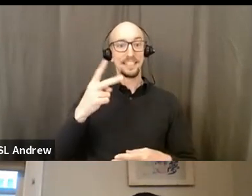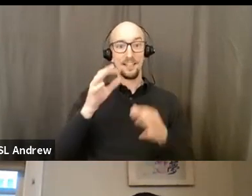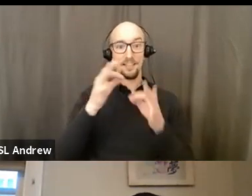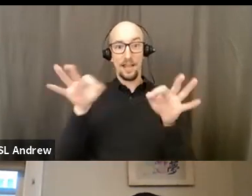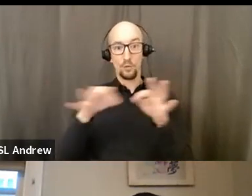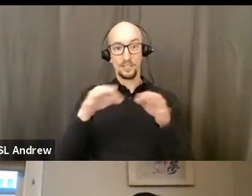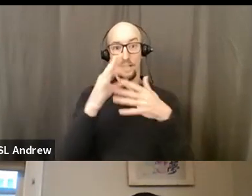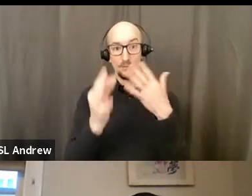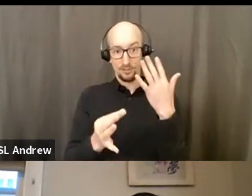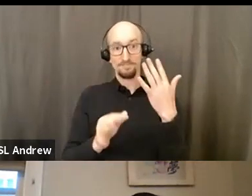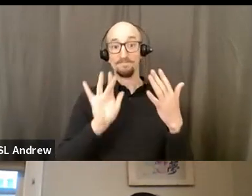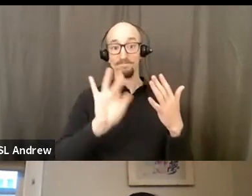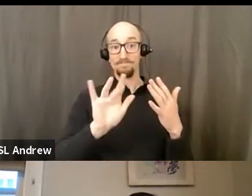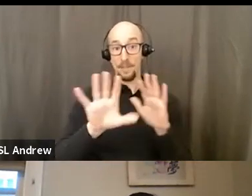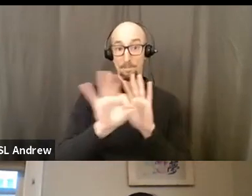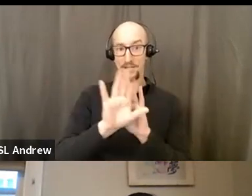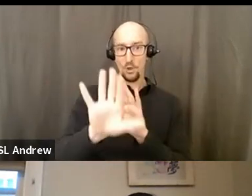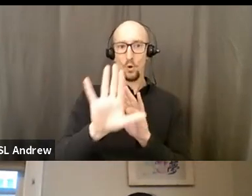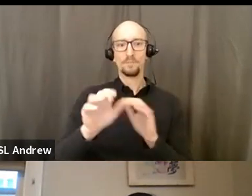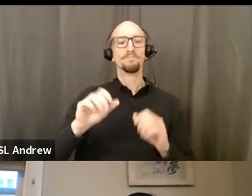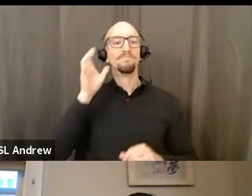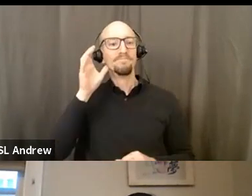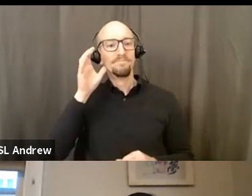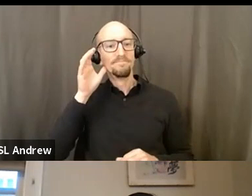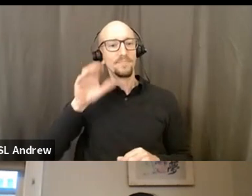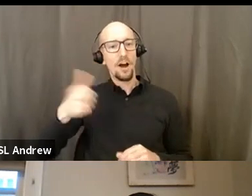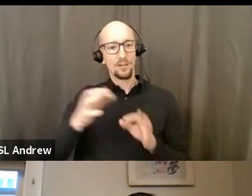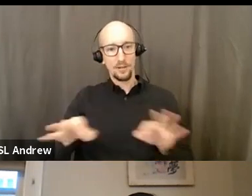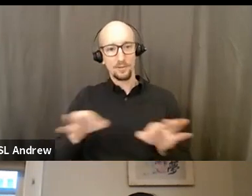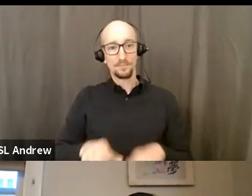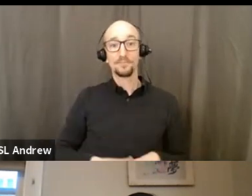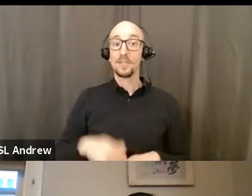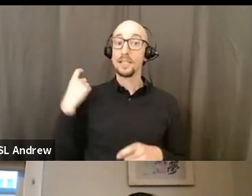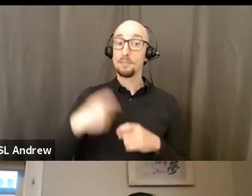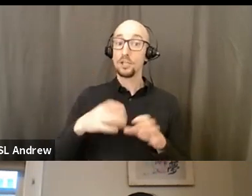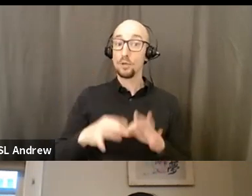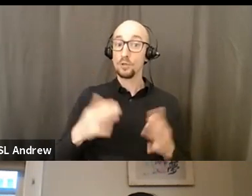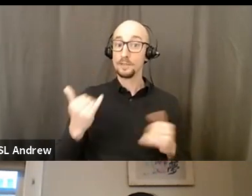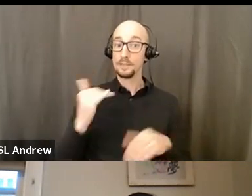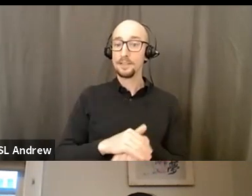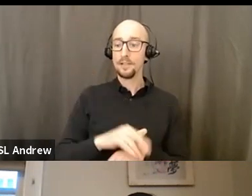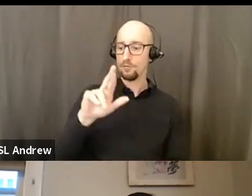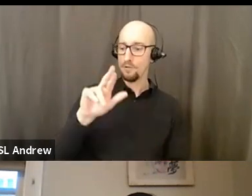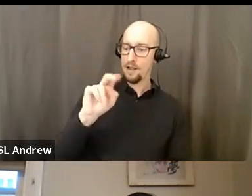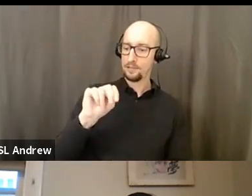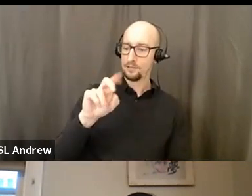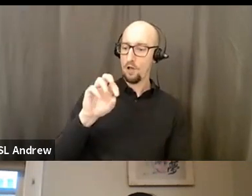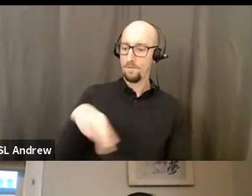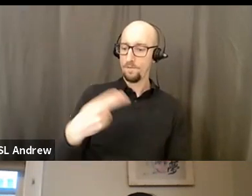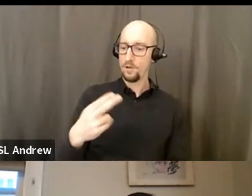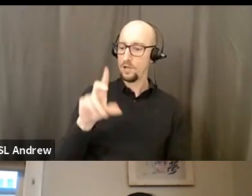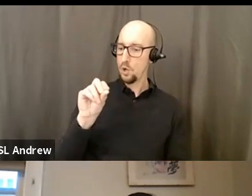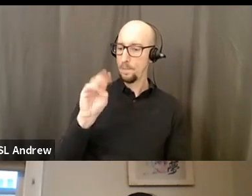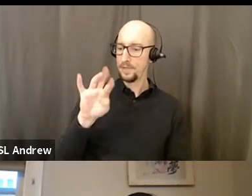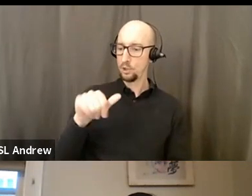language preference. Our Spanish interpreter this evening is Randolph Dominguez. Will you please invite